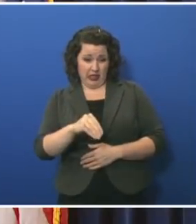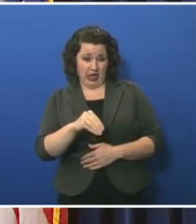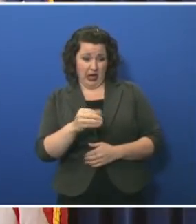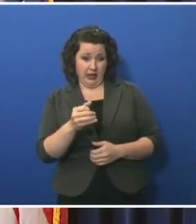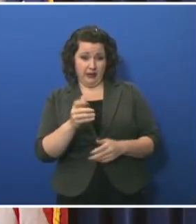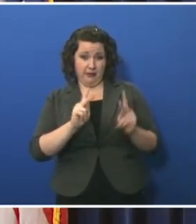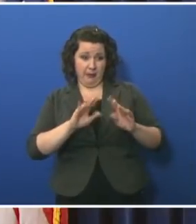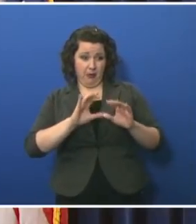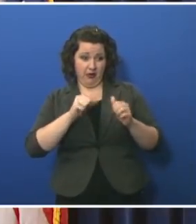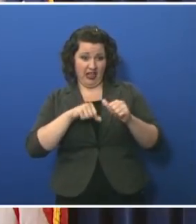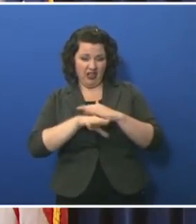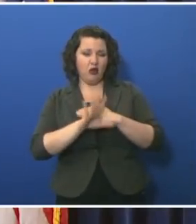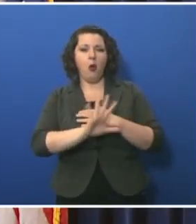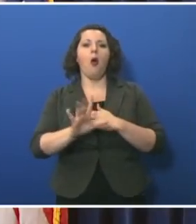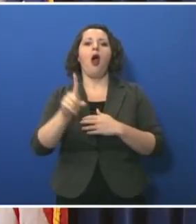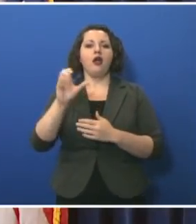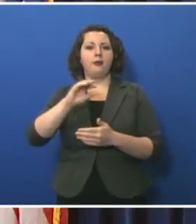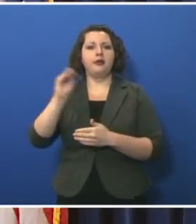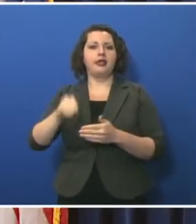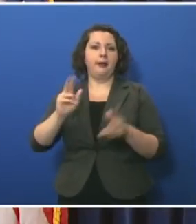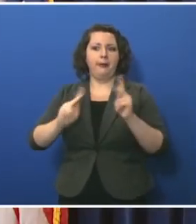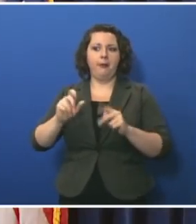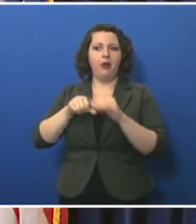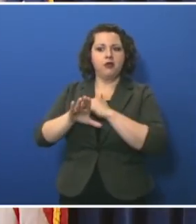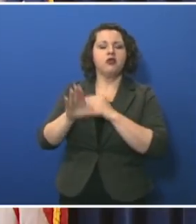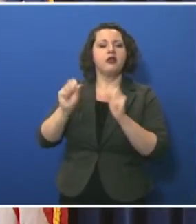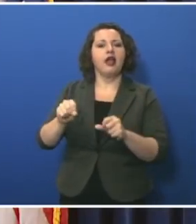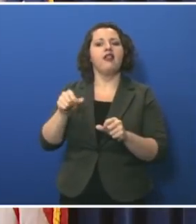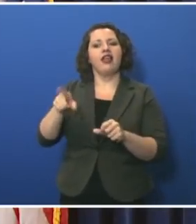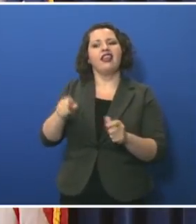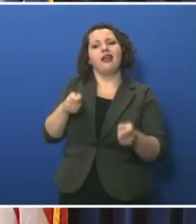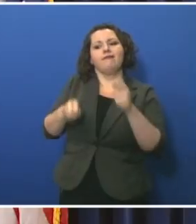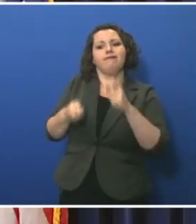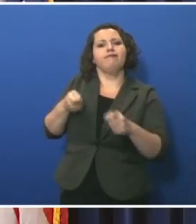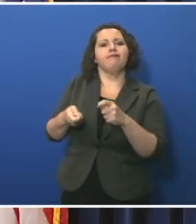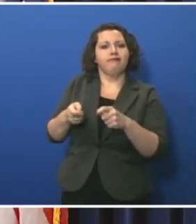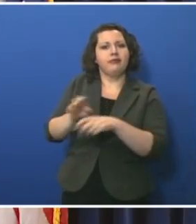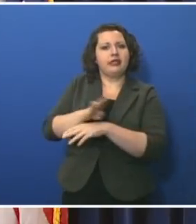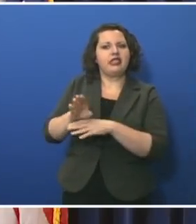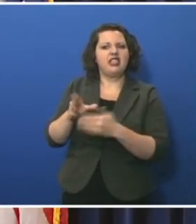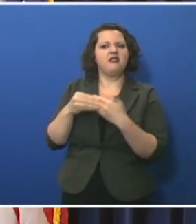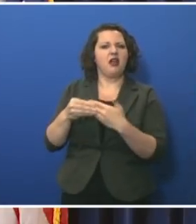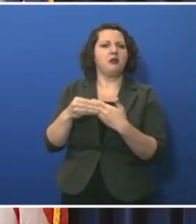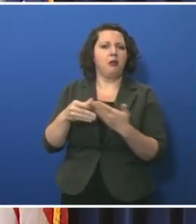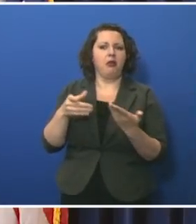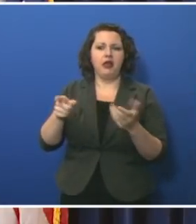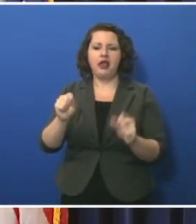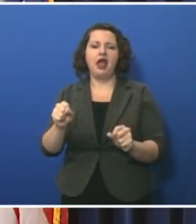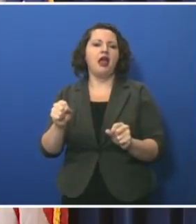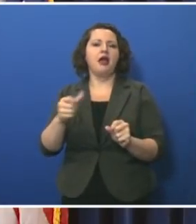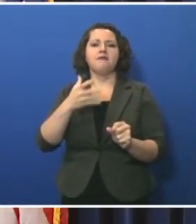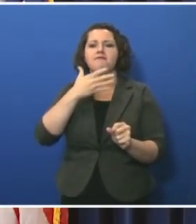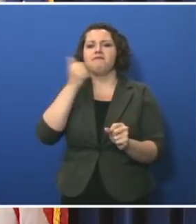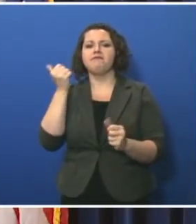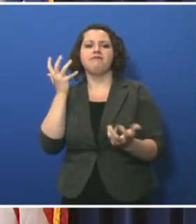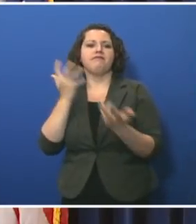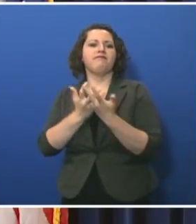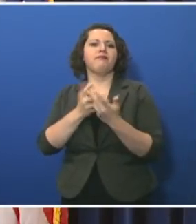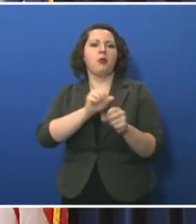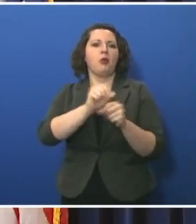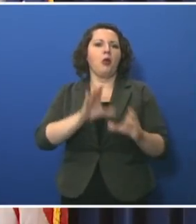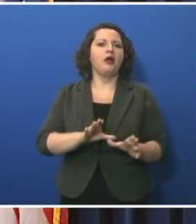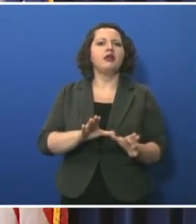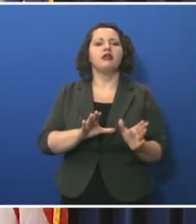the flexibility to adjust their specific operations accordingly to best meet the needs of their employees and